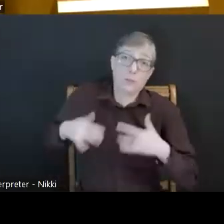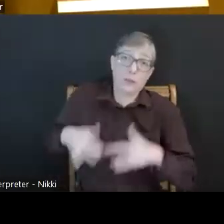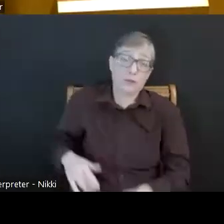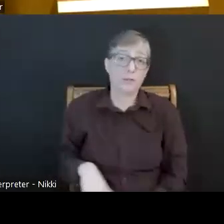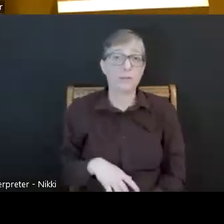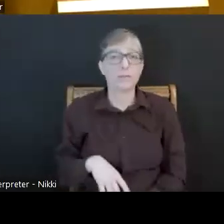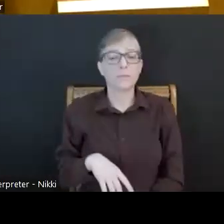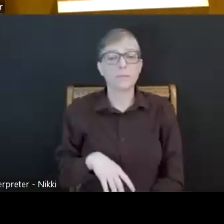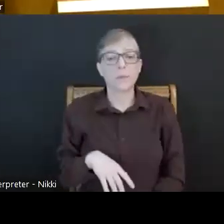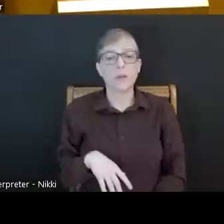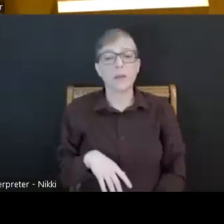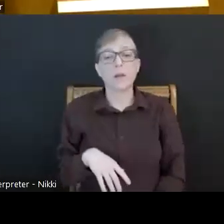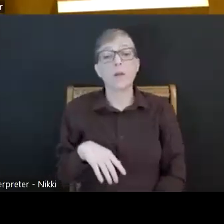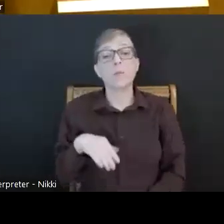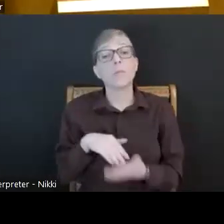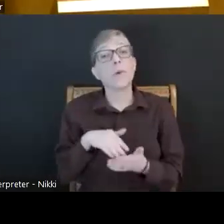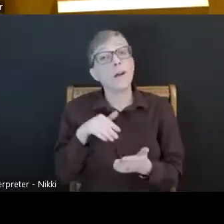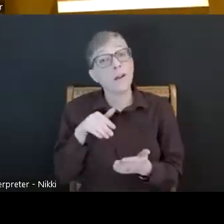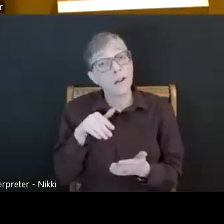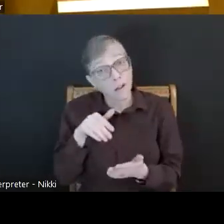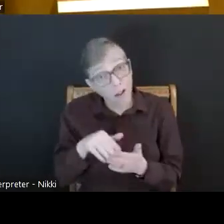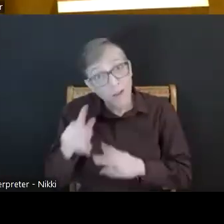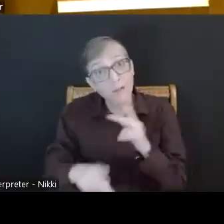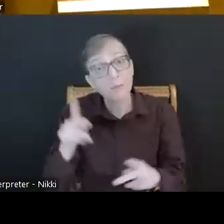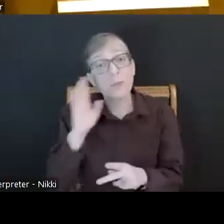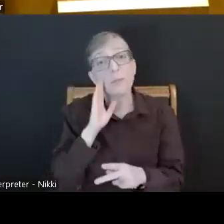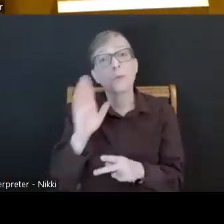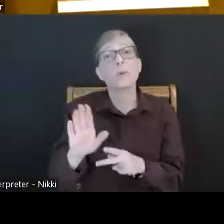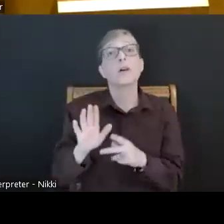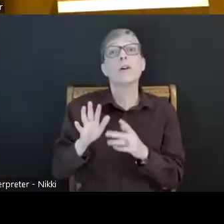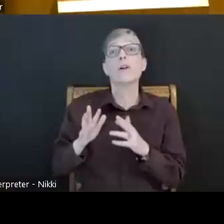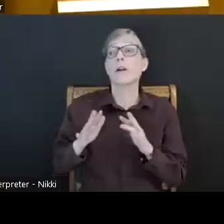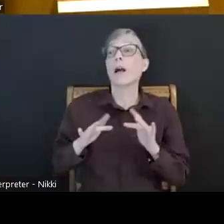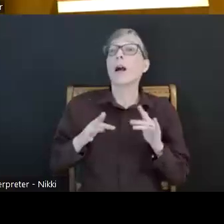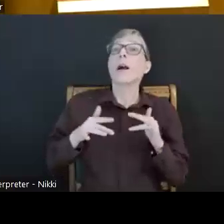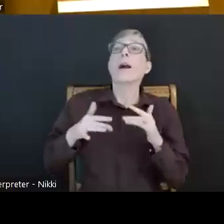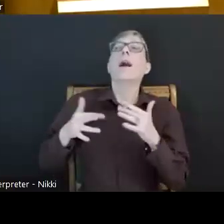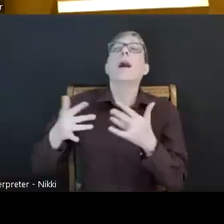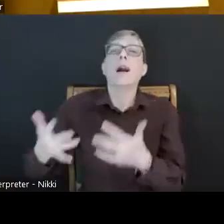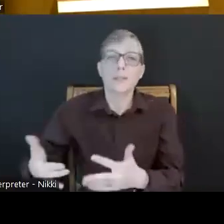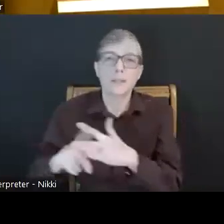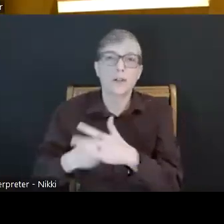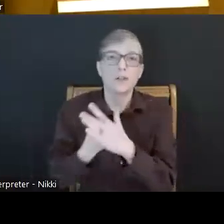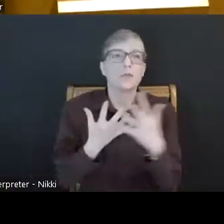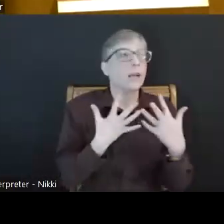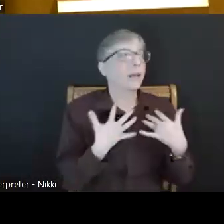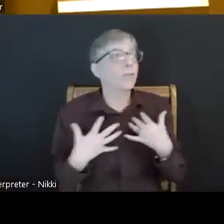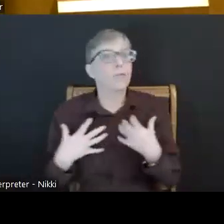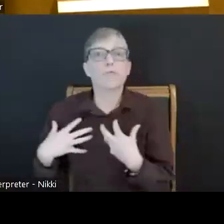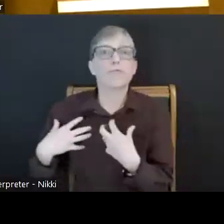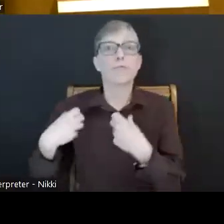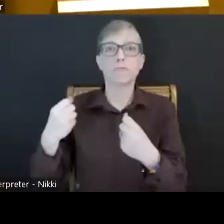of these stages into what you can think of as like a rebuilding or a recovery stage, where